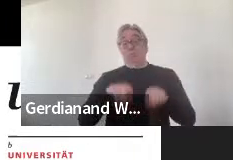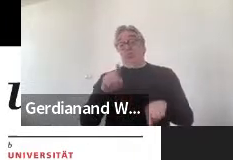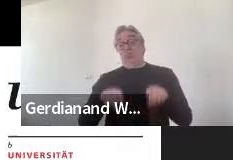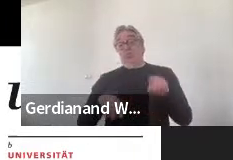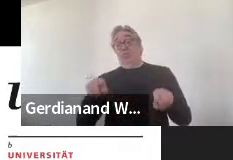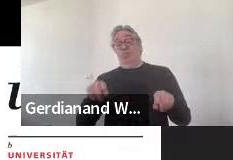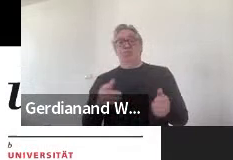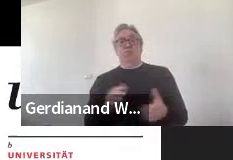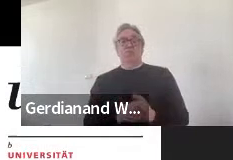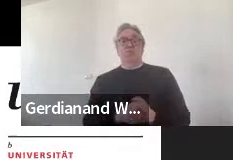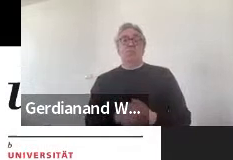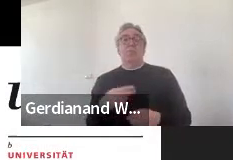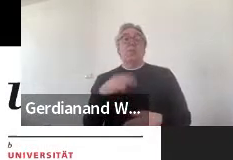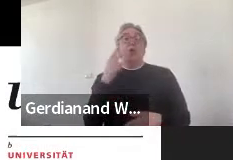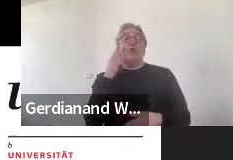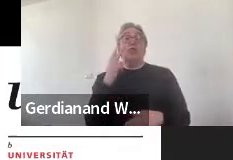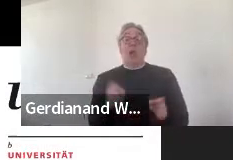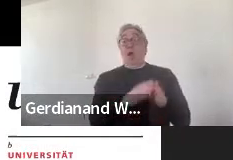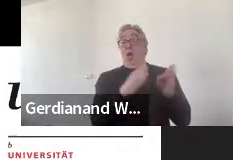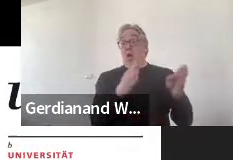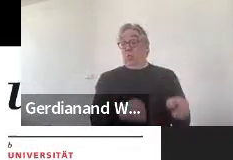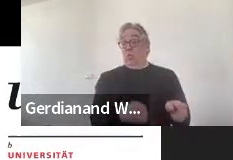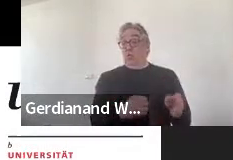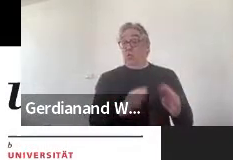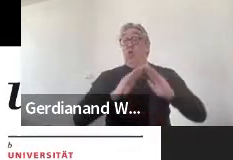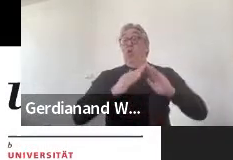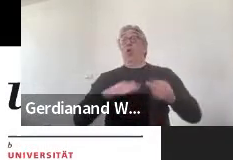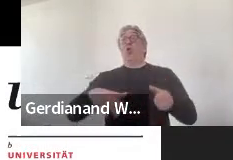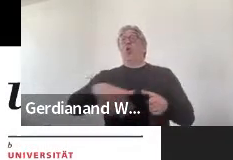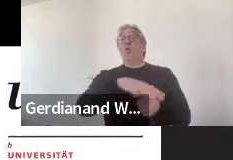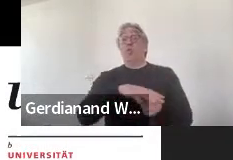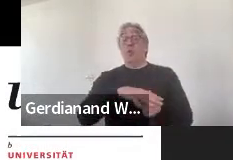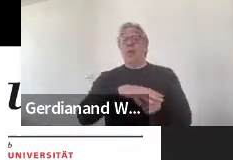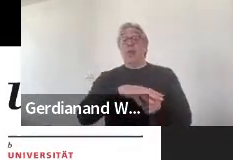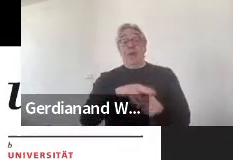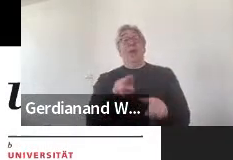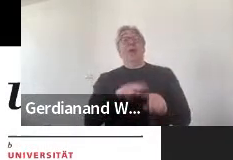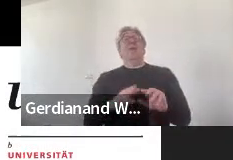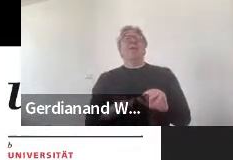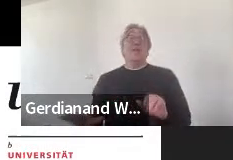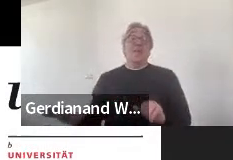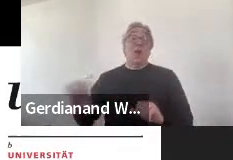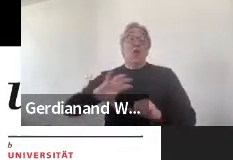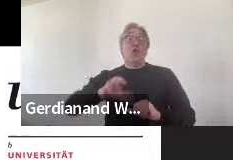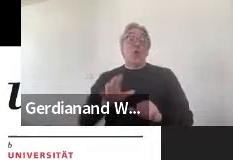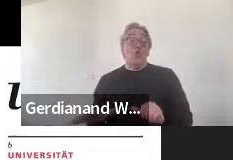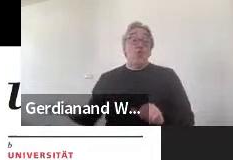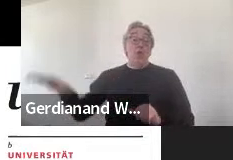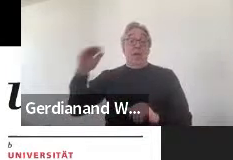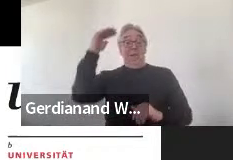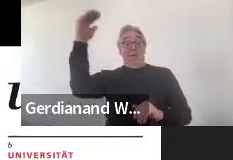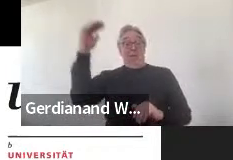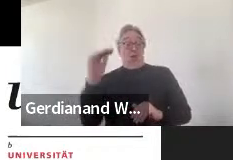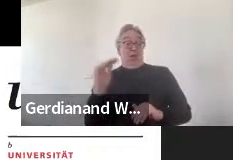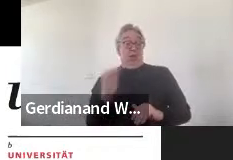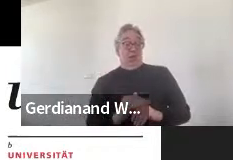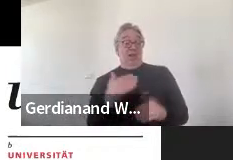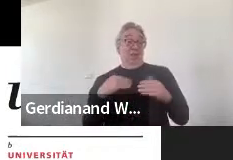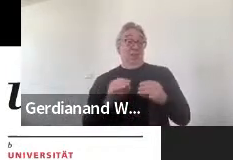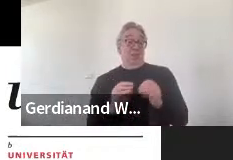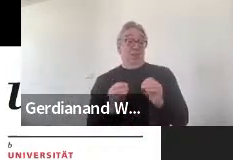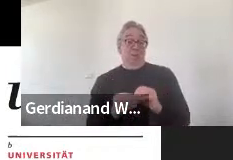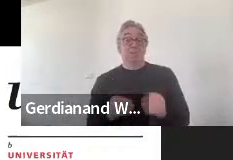and stigmatization in household, community, but also on national scales. The main factor of stigmatization